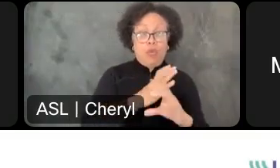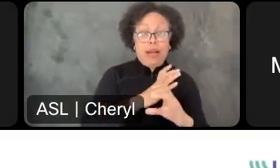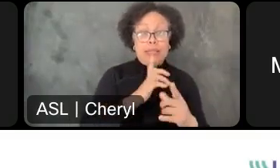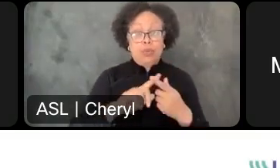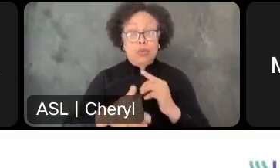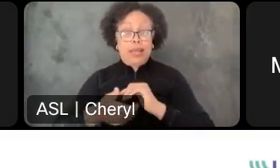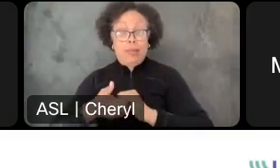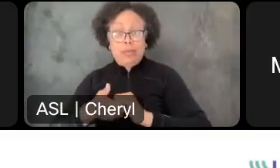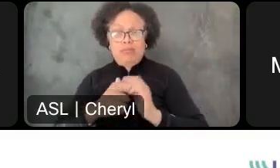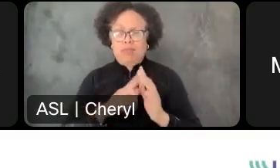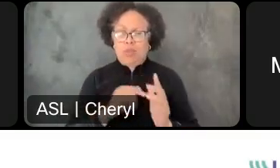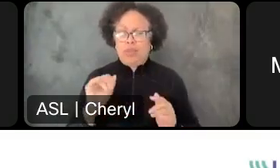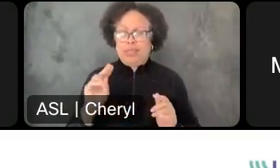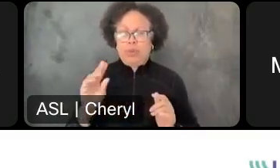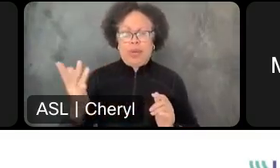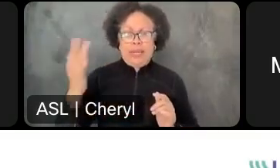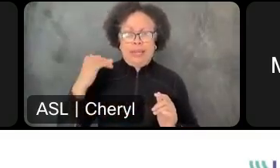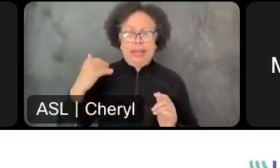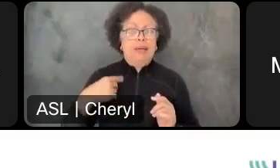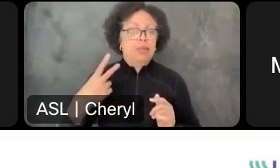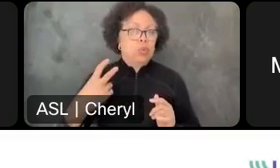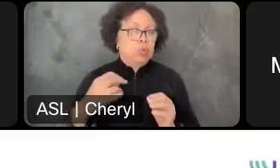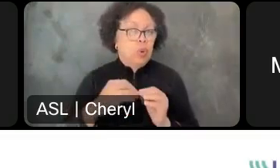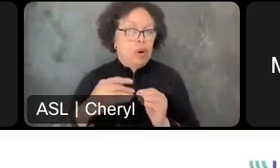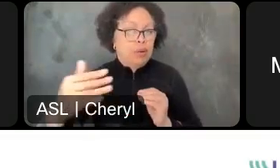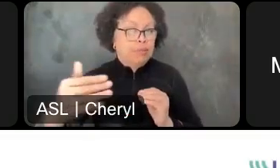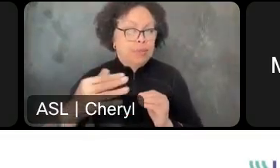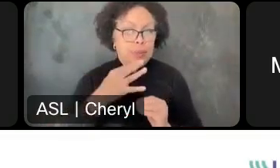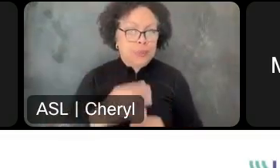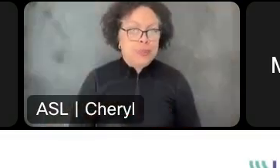January, and we have 2 more sessions in this series.